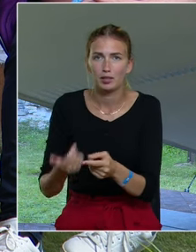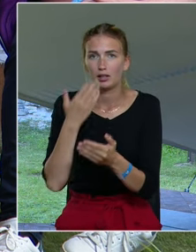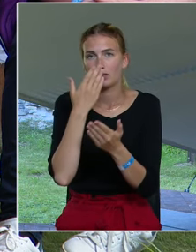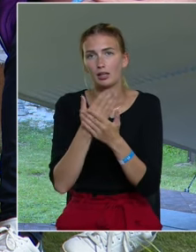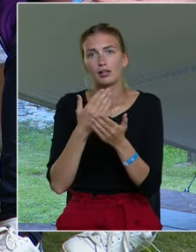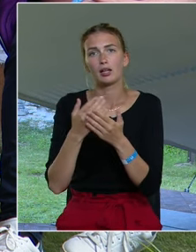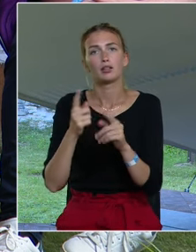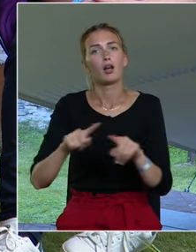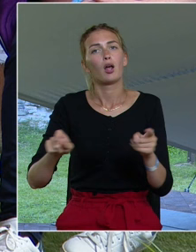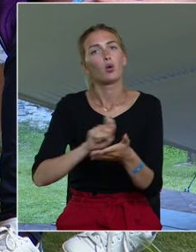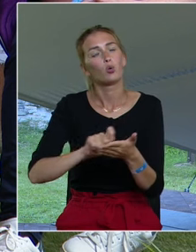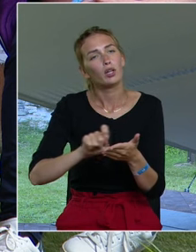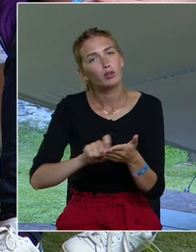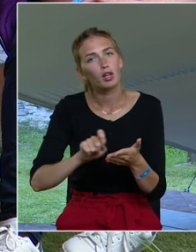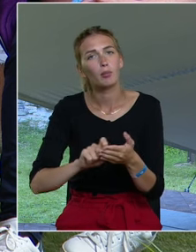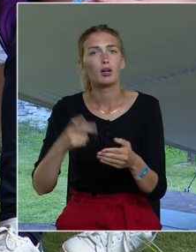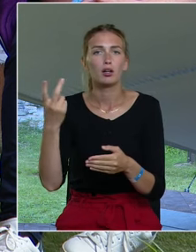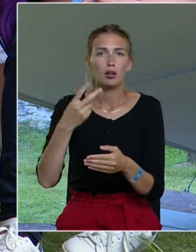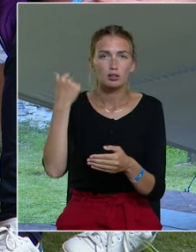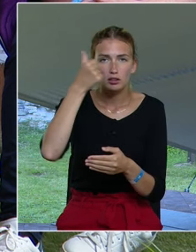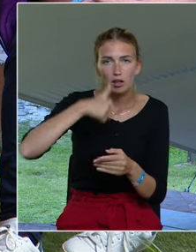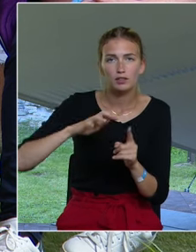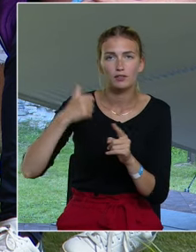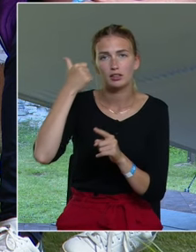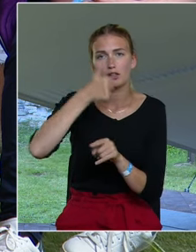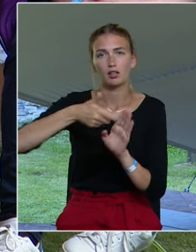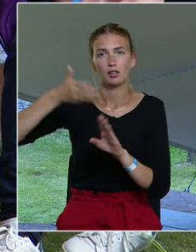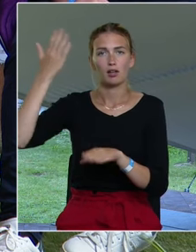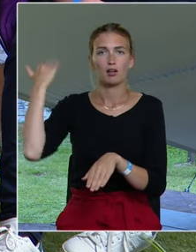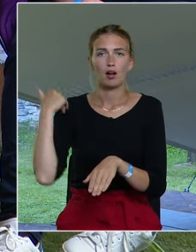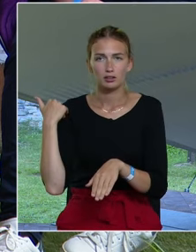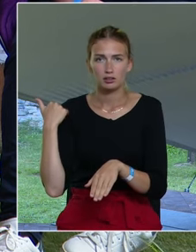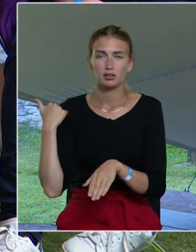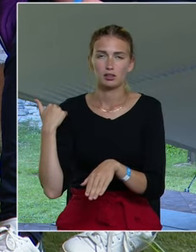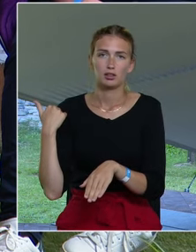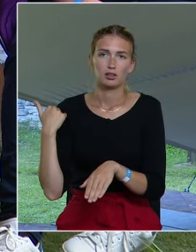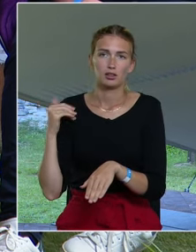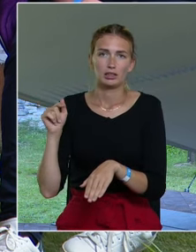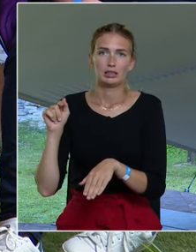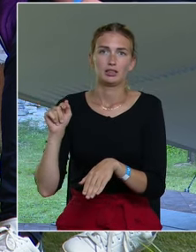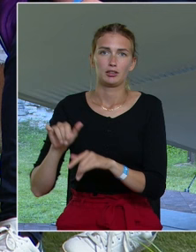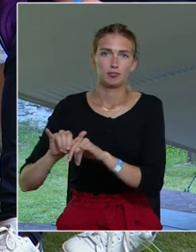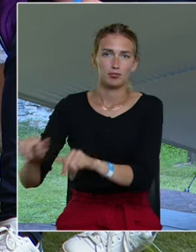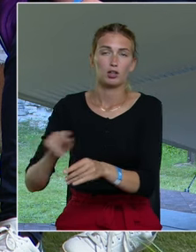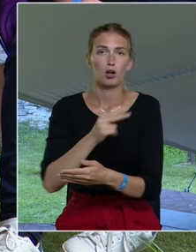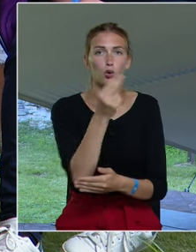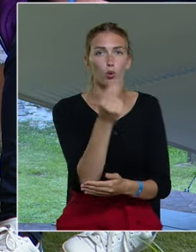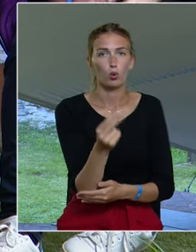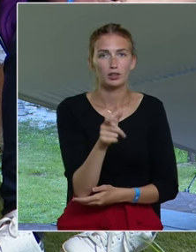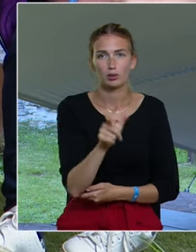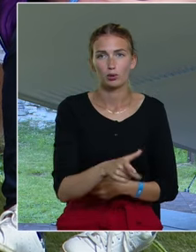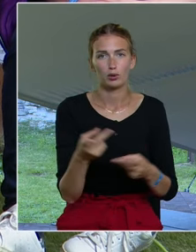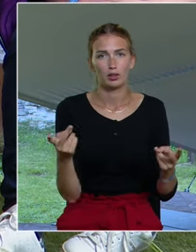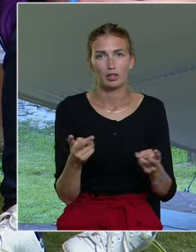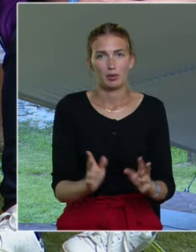song, wrote the song some 20, 50 years ago. So it's not what happening with the designers. So once you gave away your style, your design, that's it,